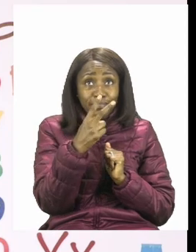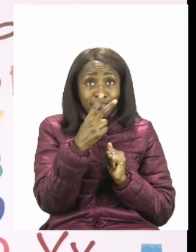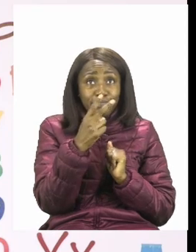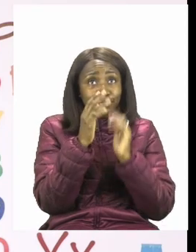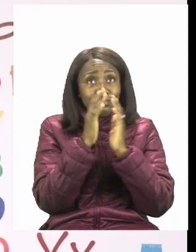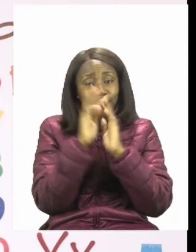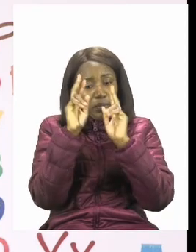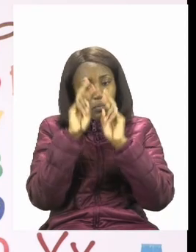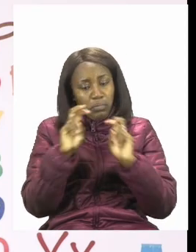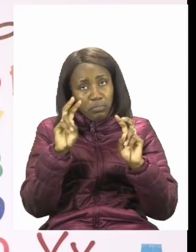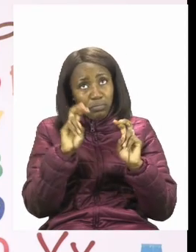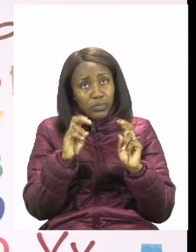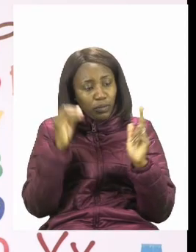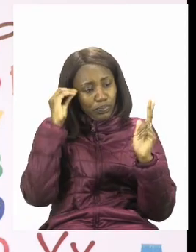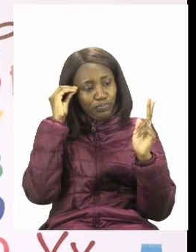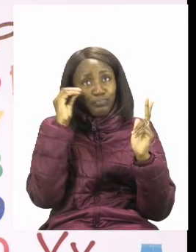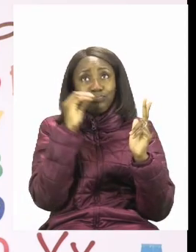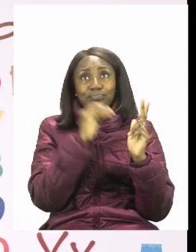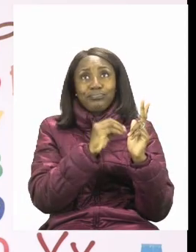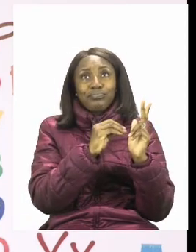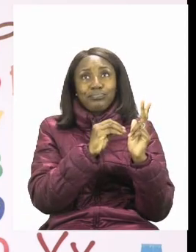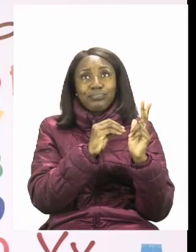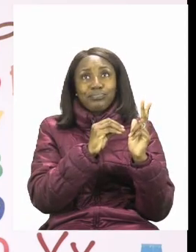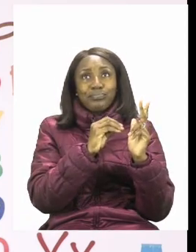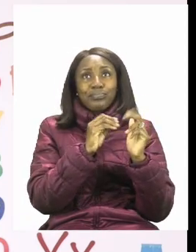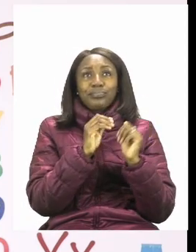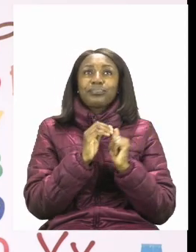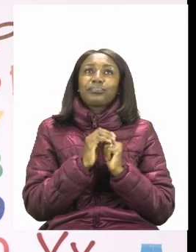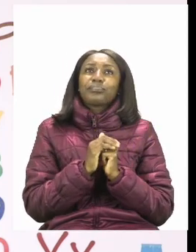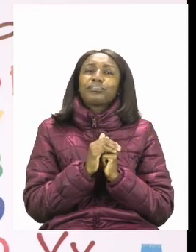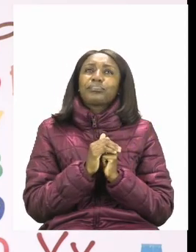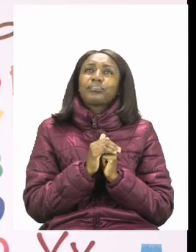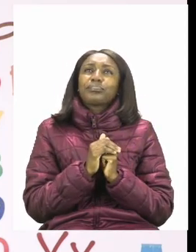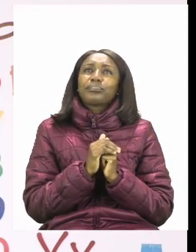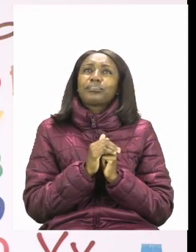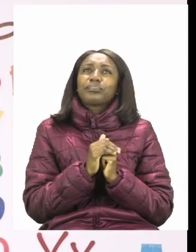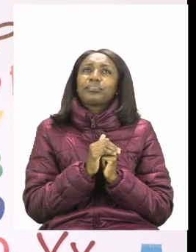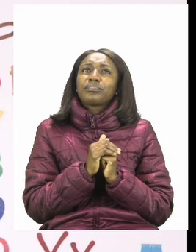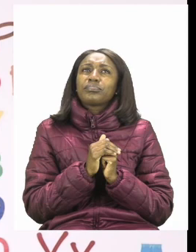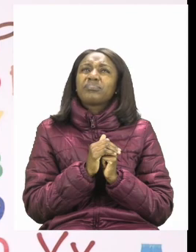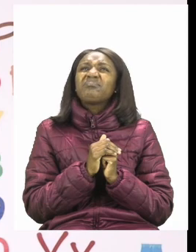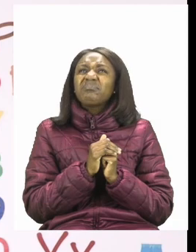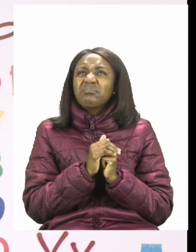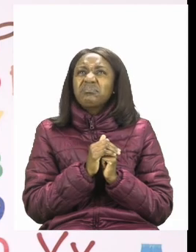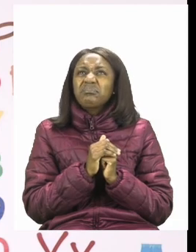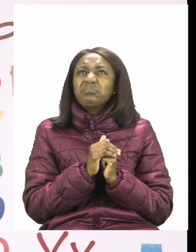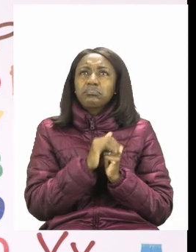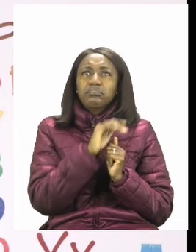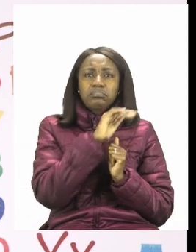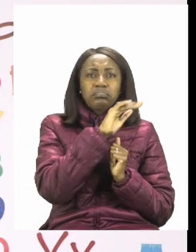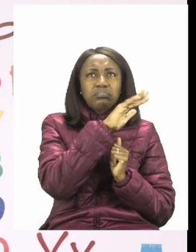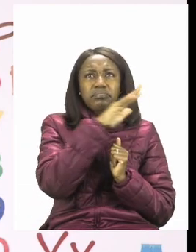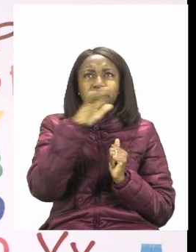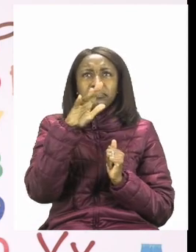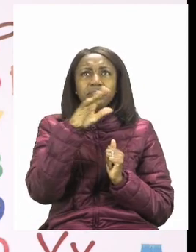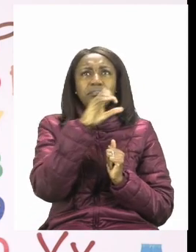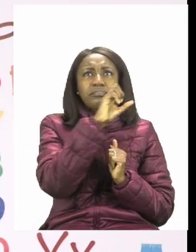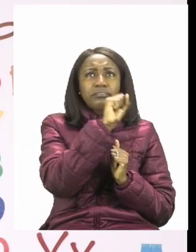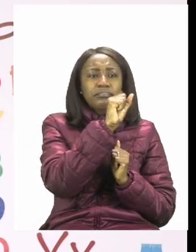Now, if you look carefully, where do you see the word strangers?